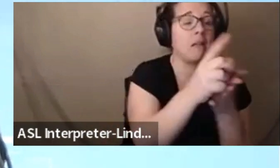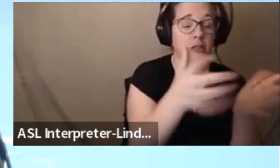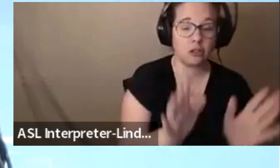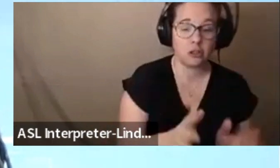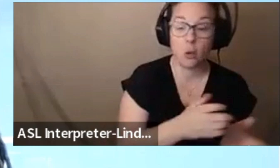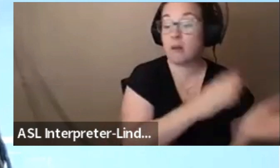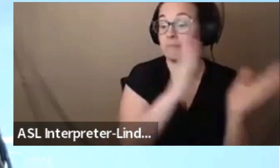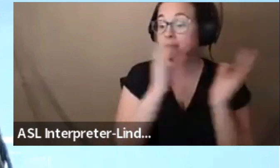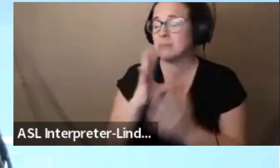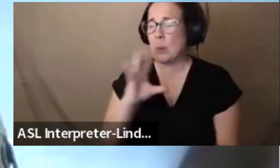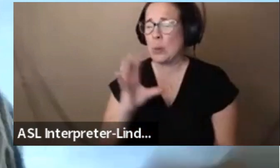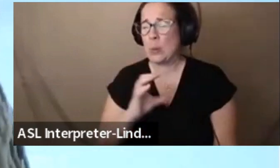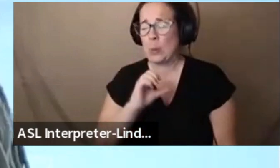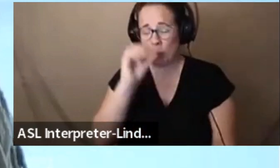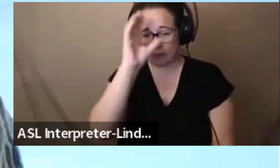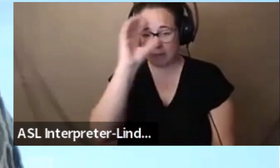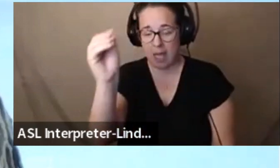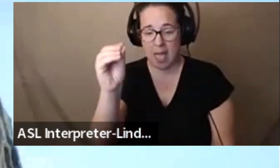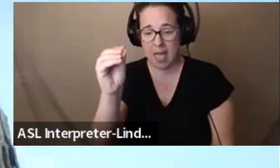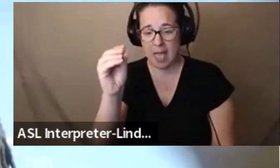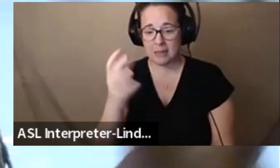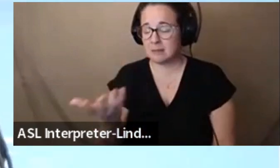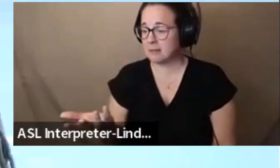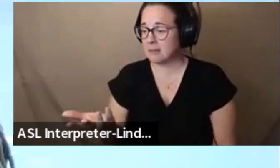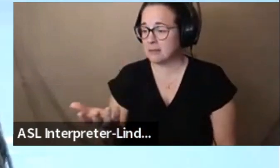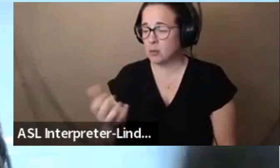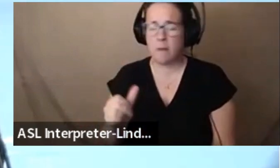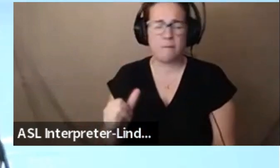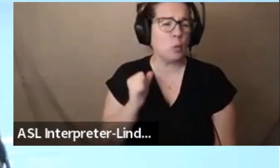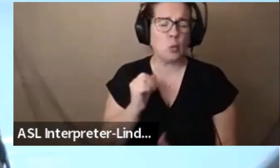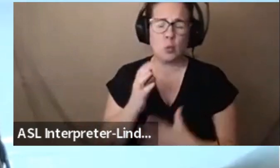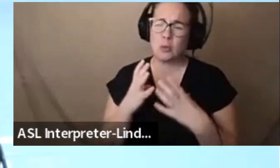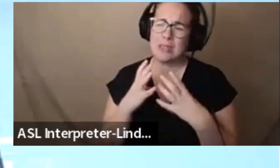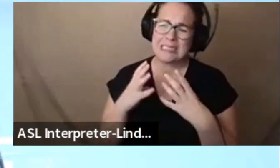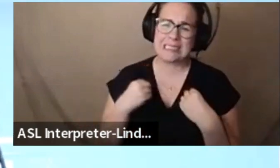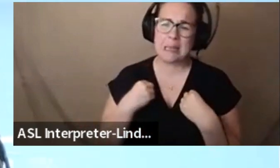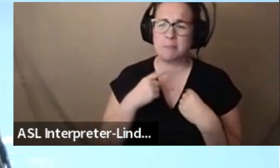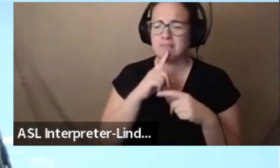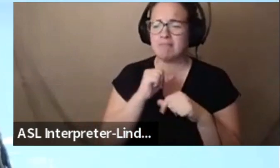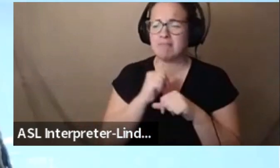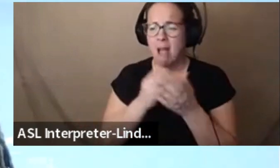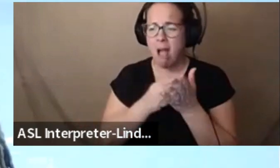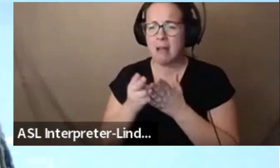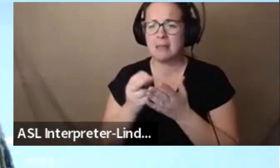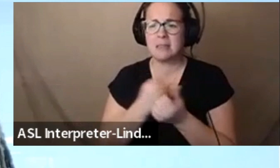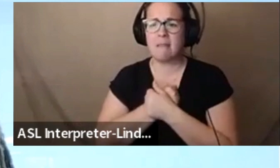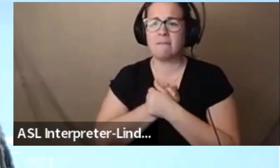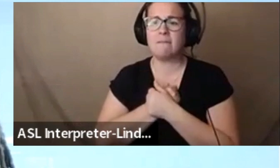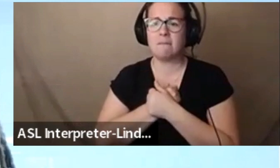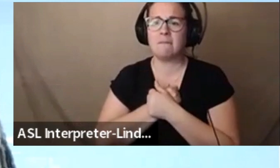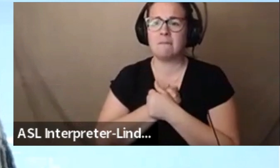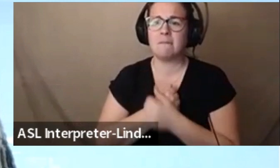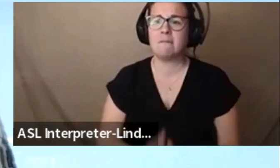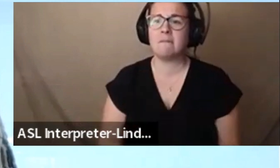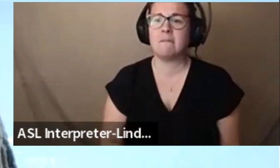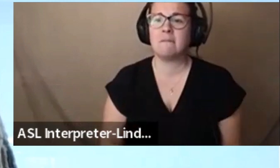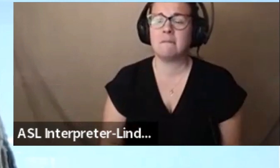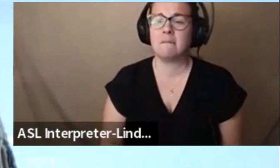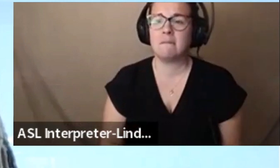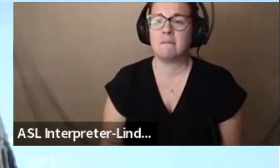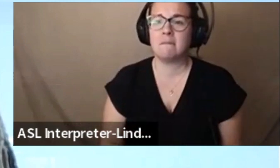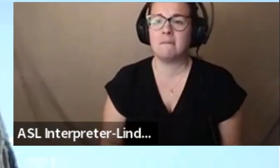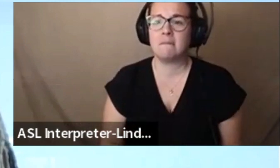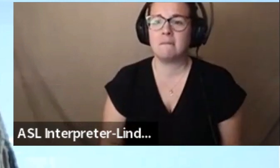and give themselves over to high-tech theatre, and as well as simplistic, it's just me and a bit of